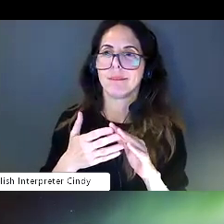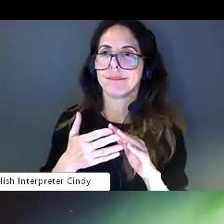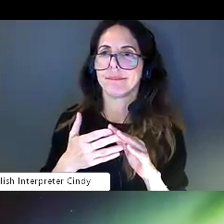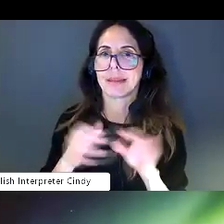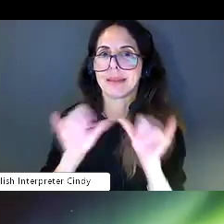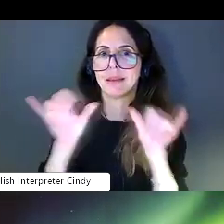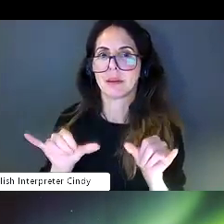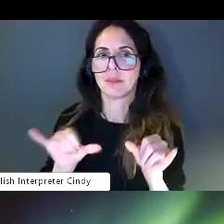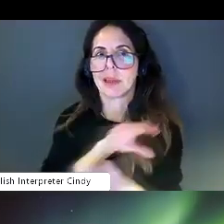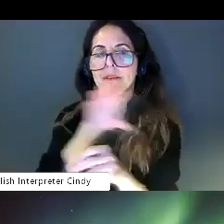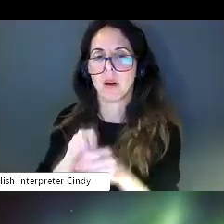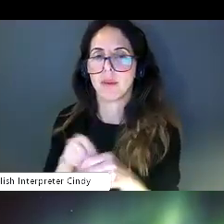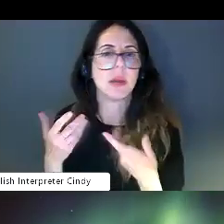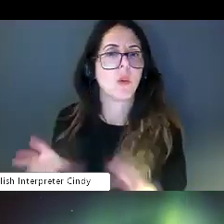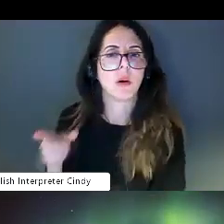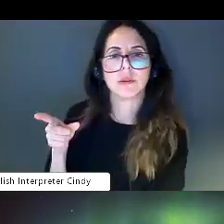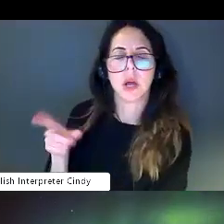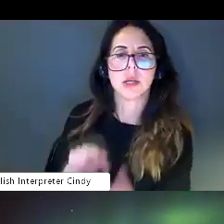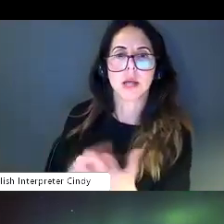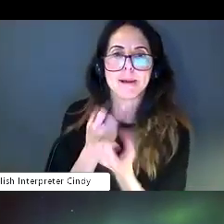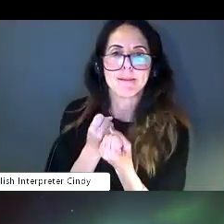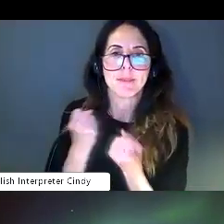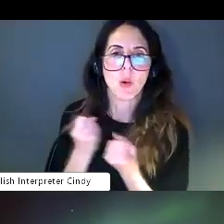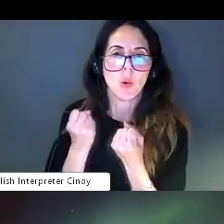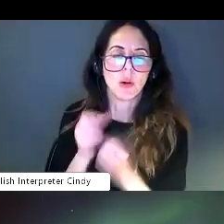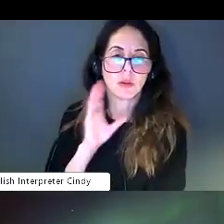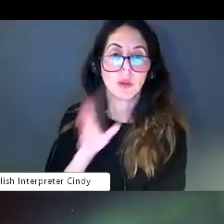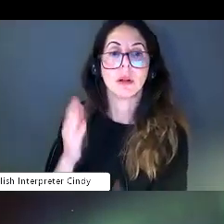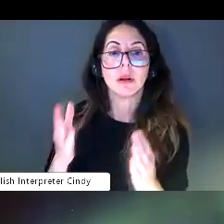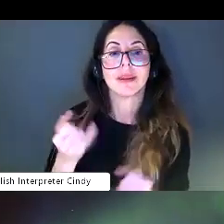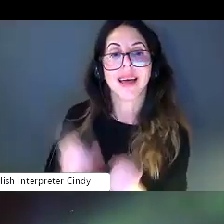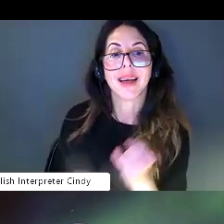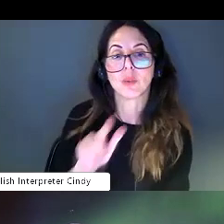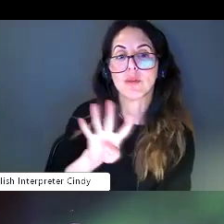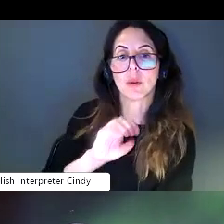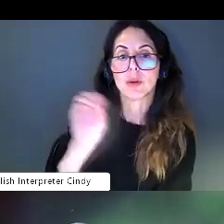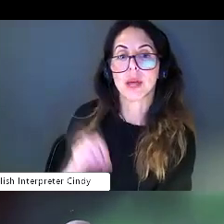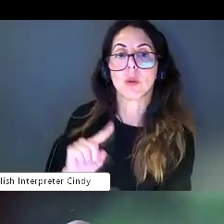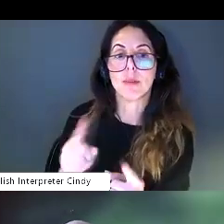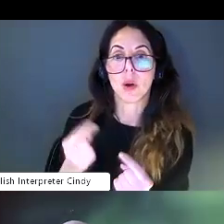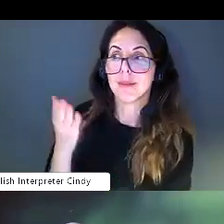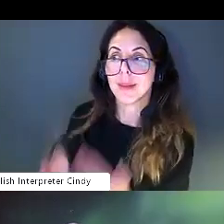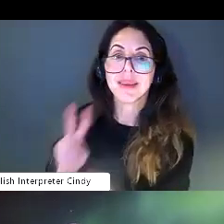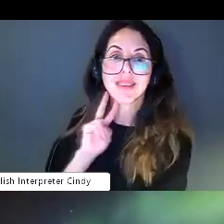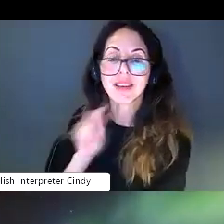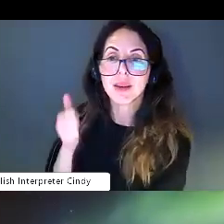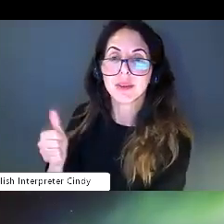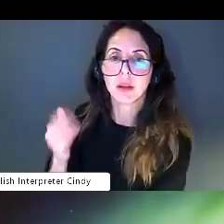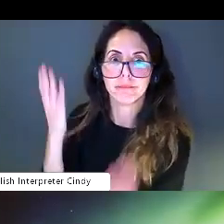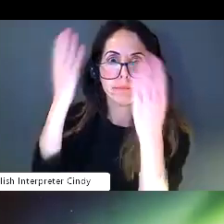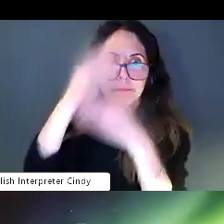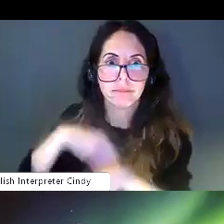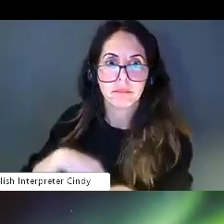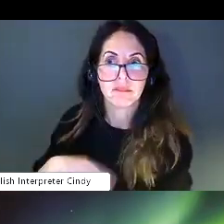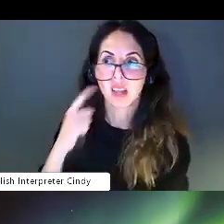systems and services. And then finally, 24% indicated that the victim may just not be aware that they're being